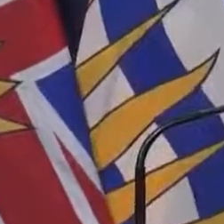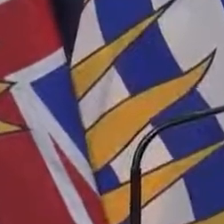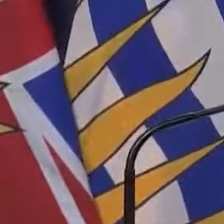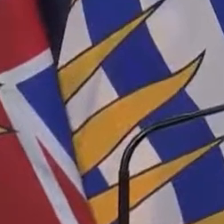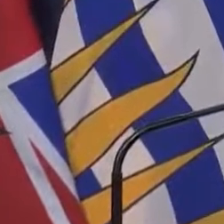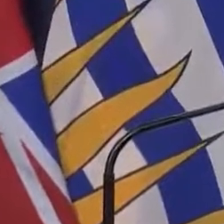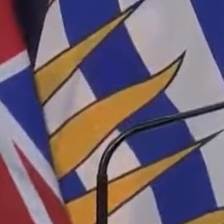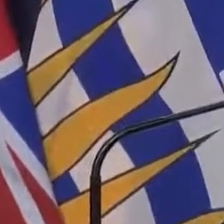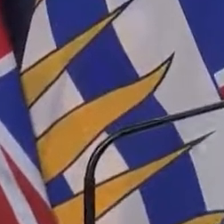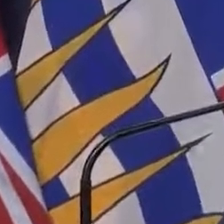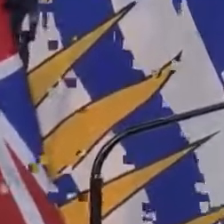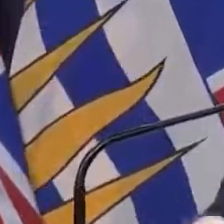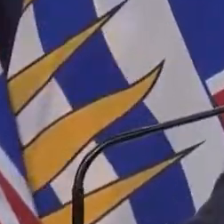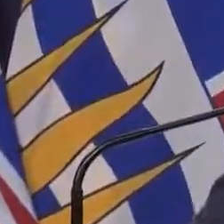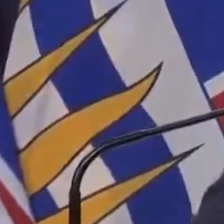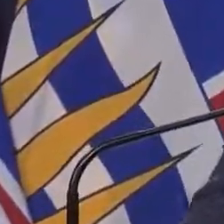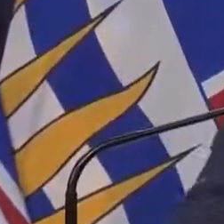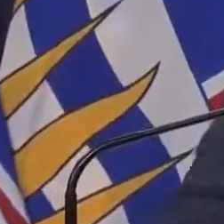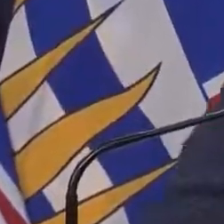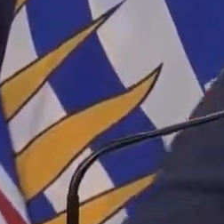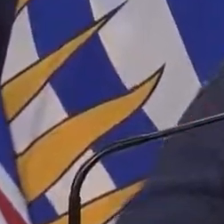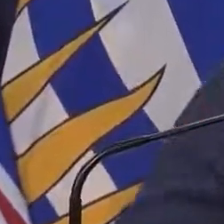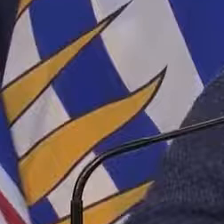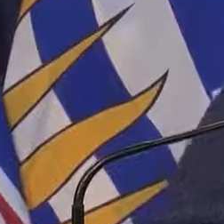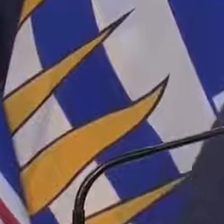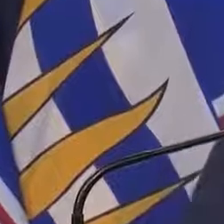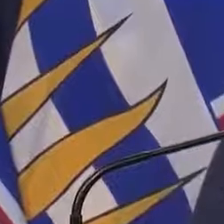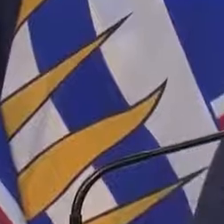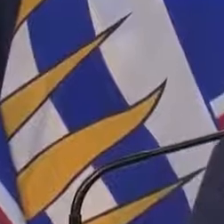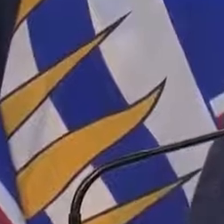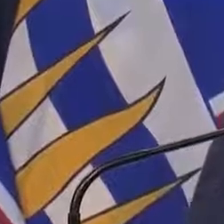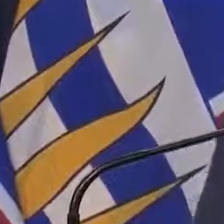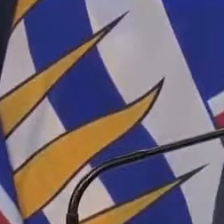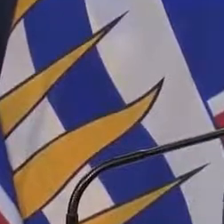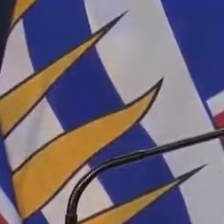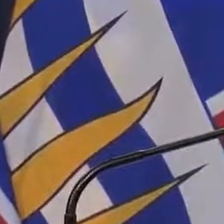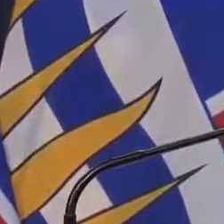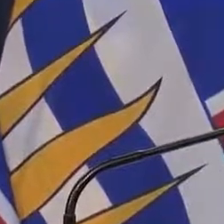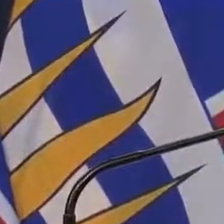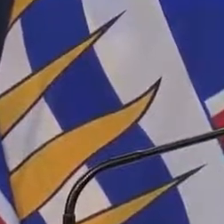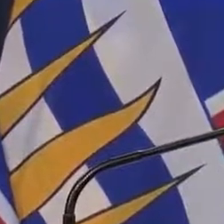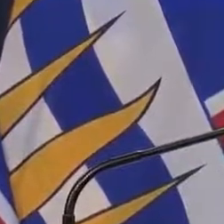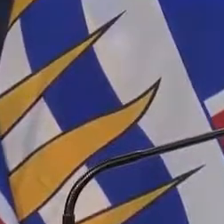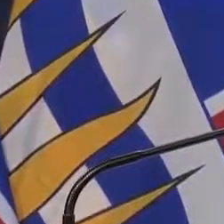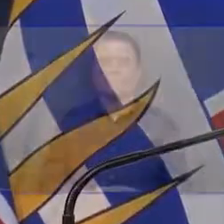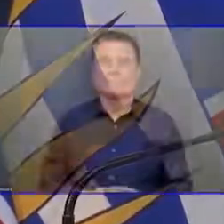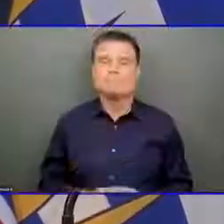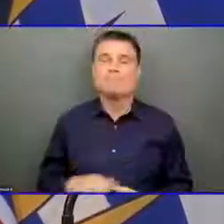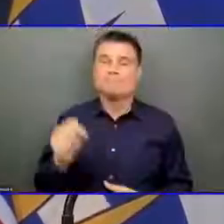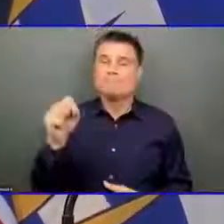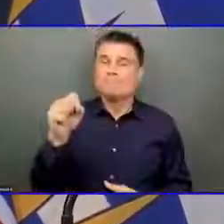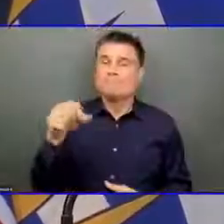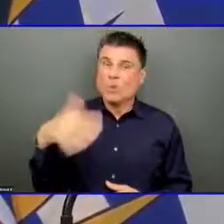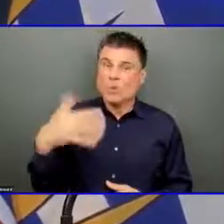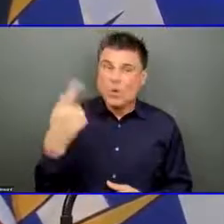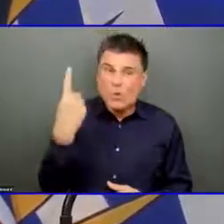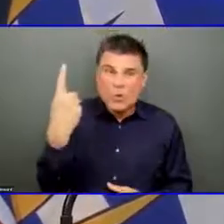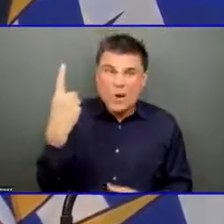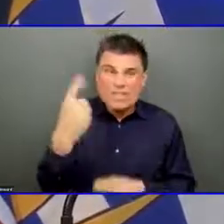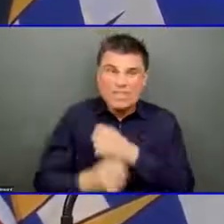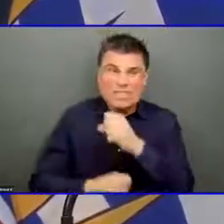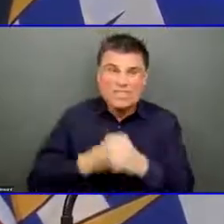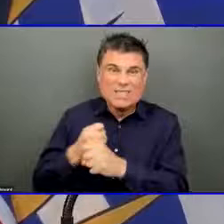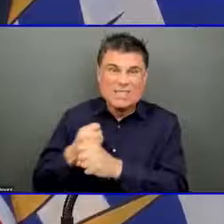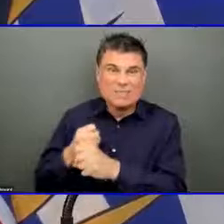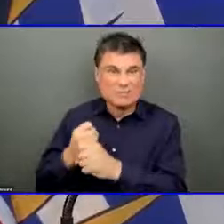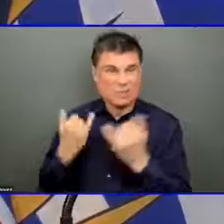Thank you very much, and indeed this has been a year, and today we're going to walk through a little bit of what